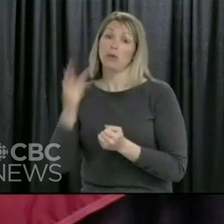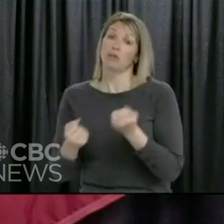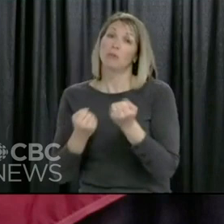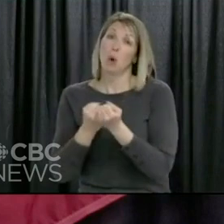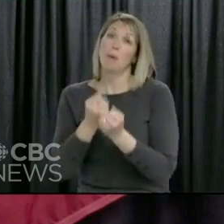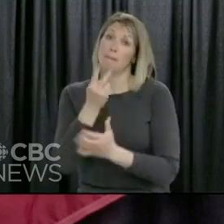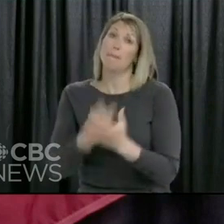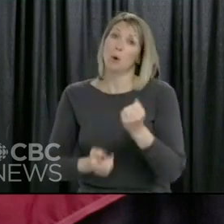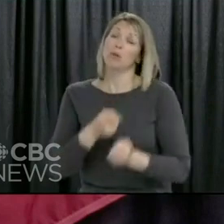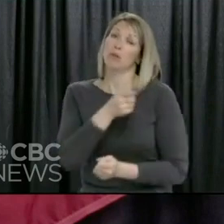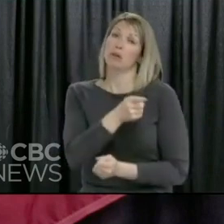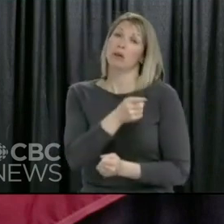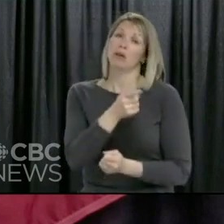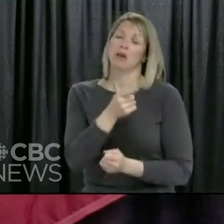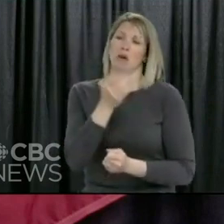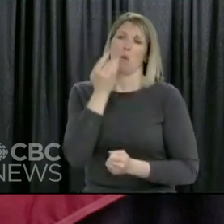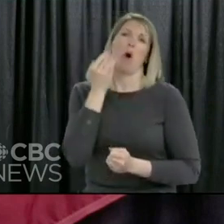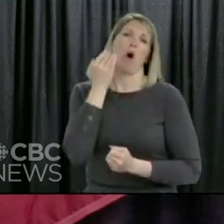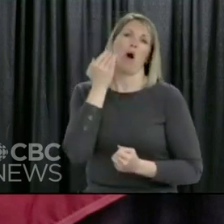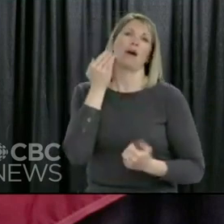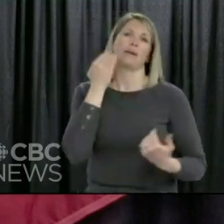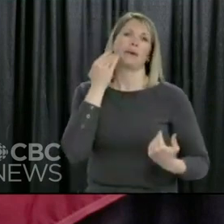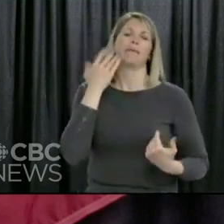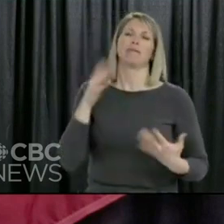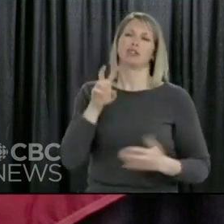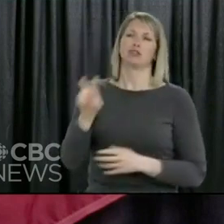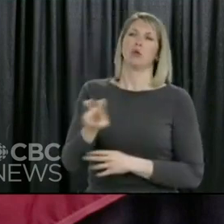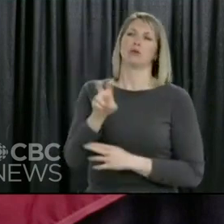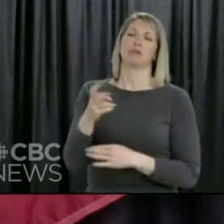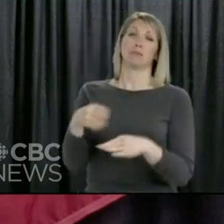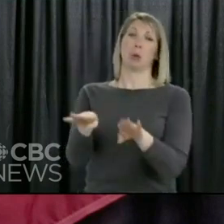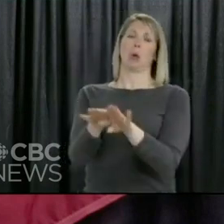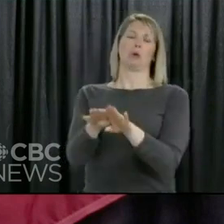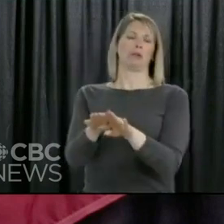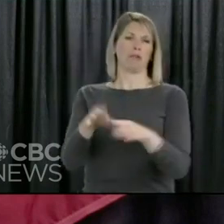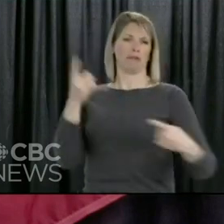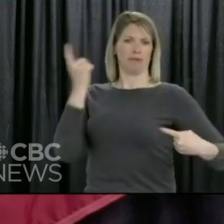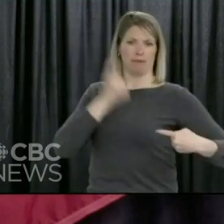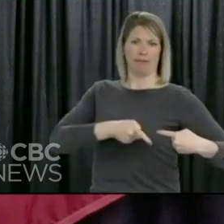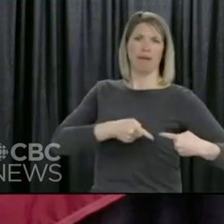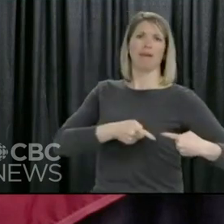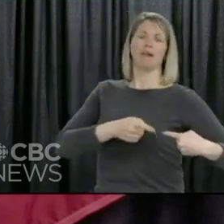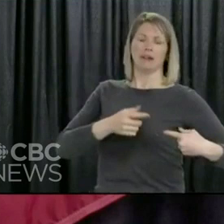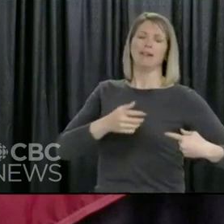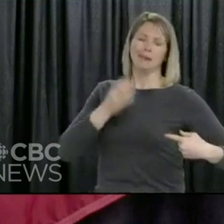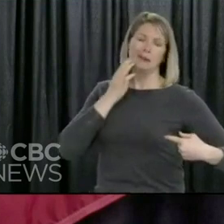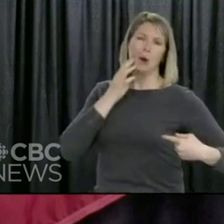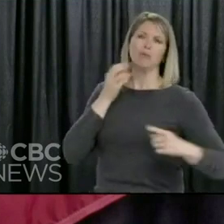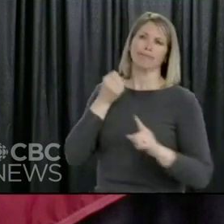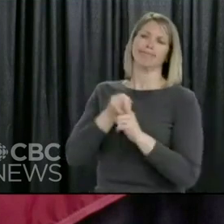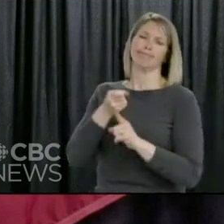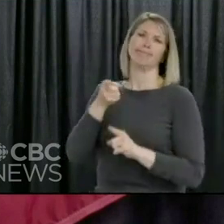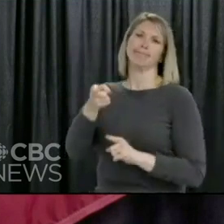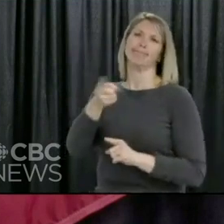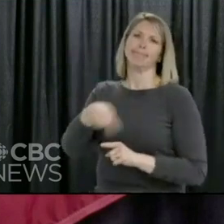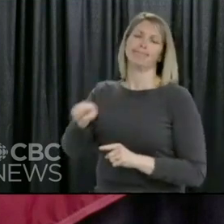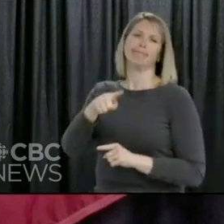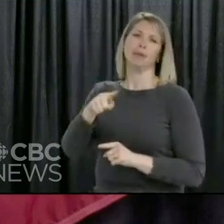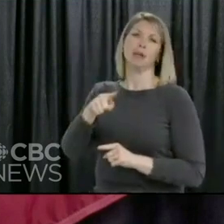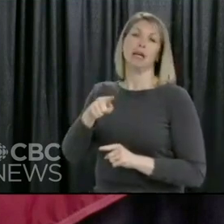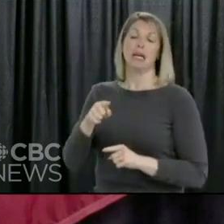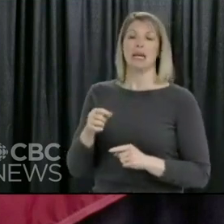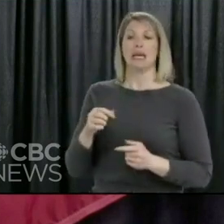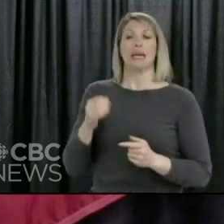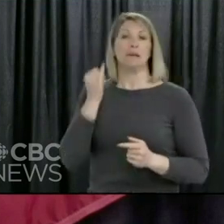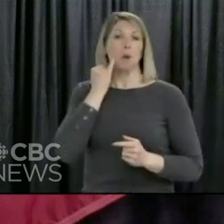will be hit extremely hard. And as a province, we want to be there to support them as we get through this summer and make them ready for next summer